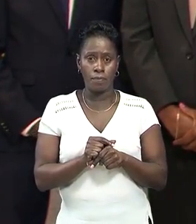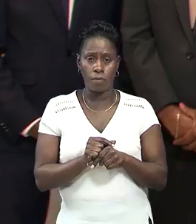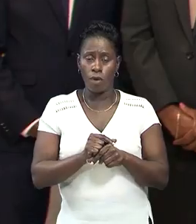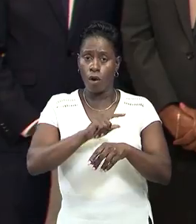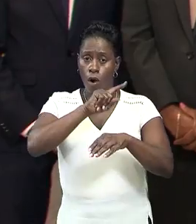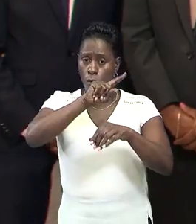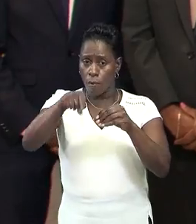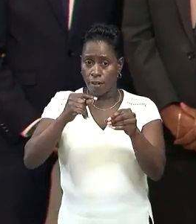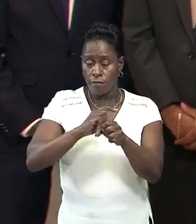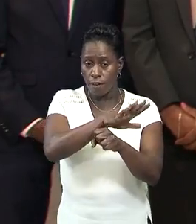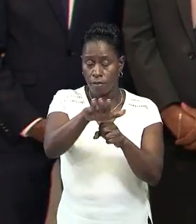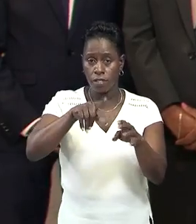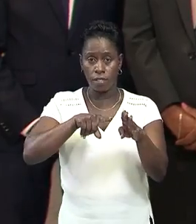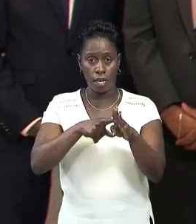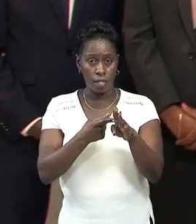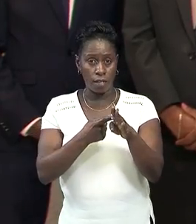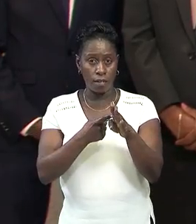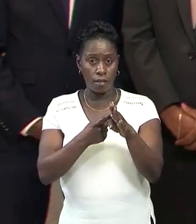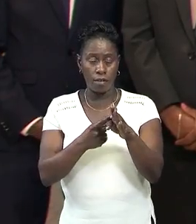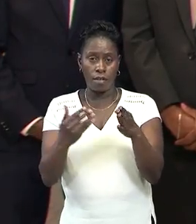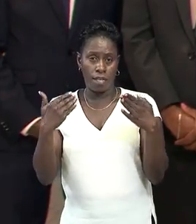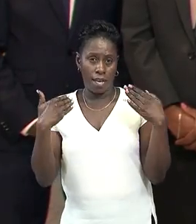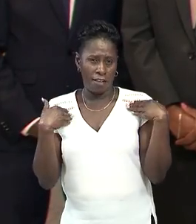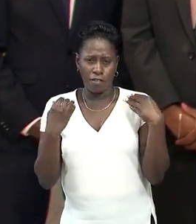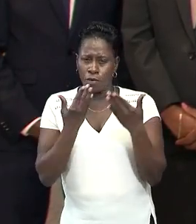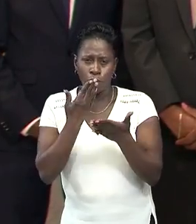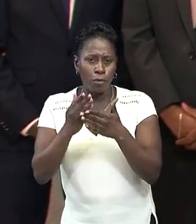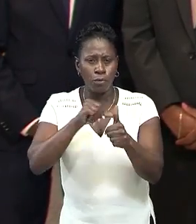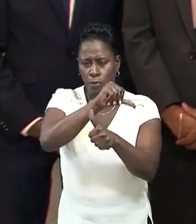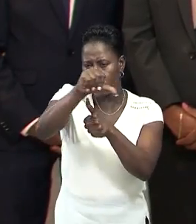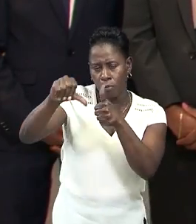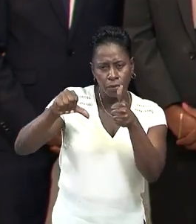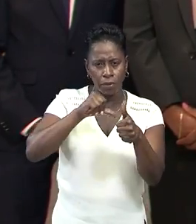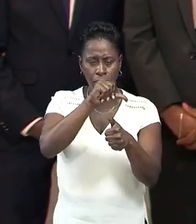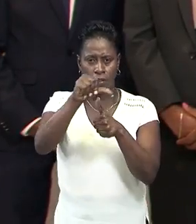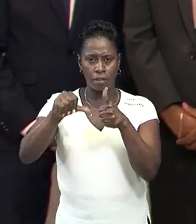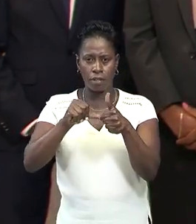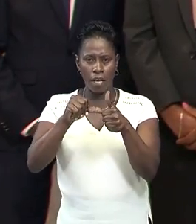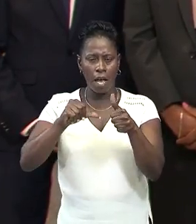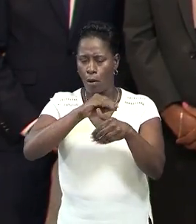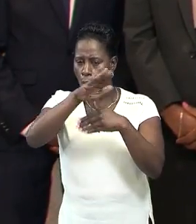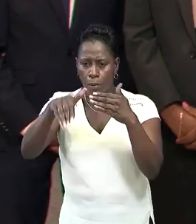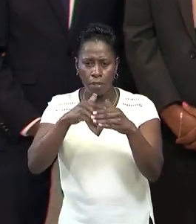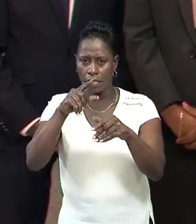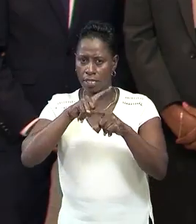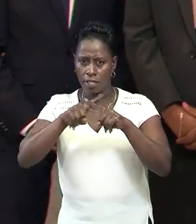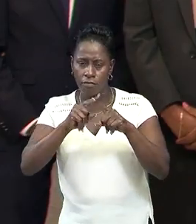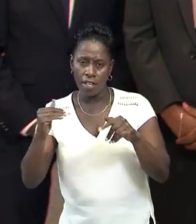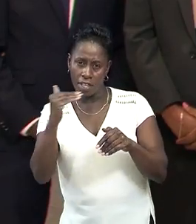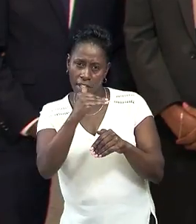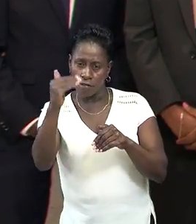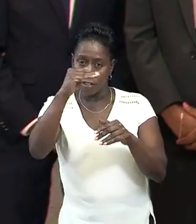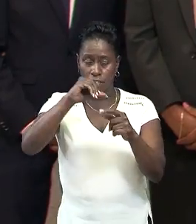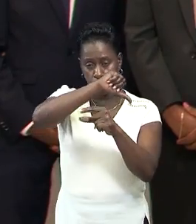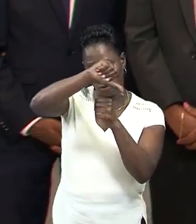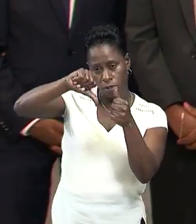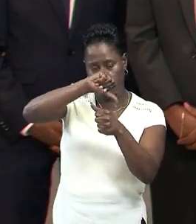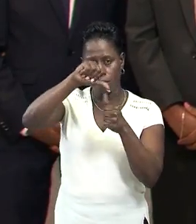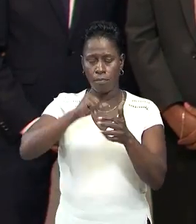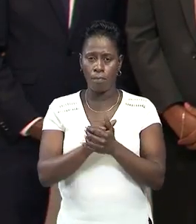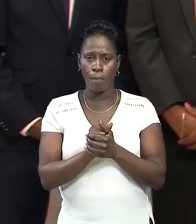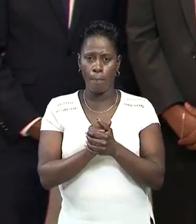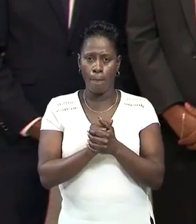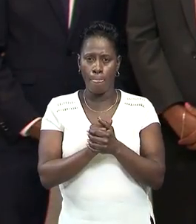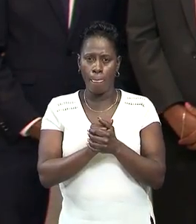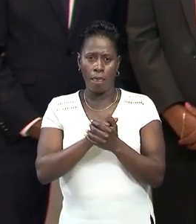the crisis began, there has been remarkable cooperation and collaboration at all levels of the society.